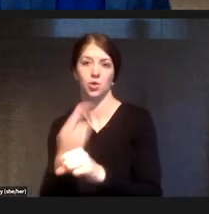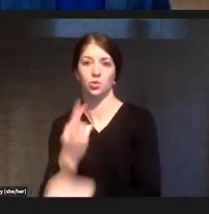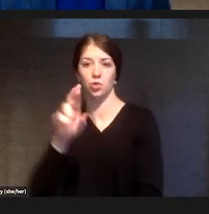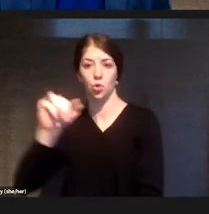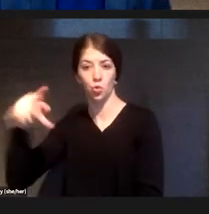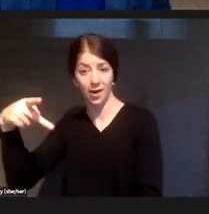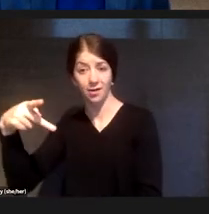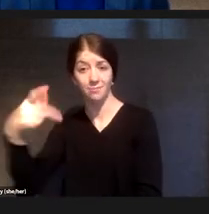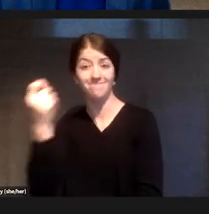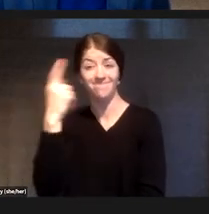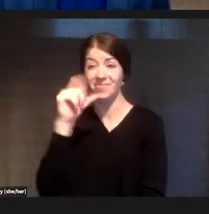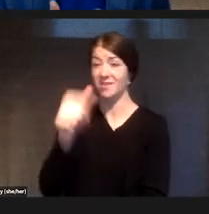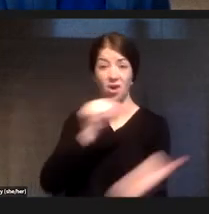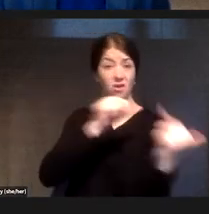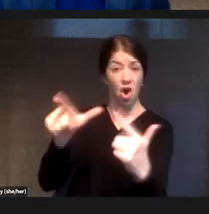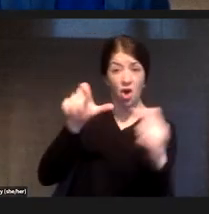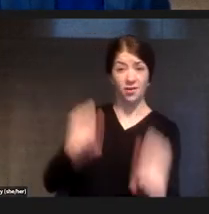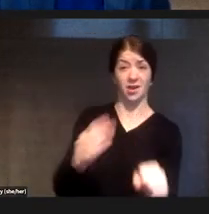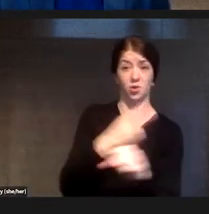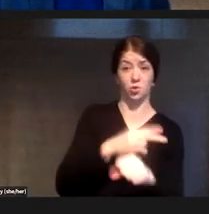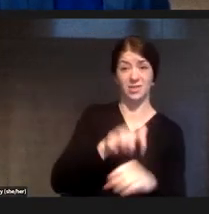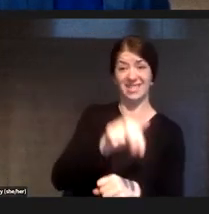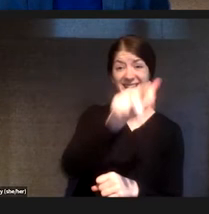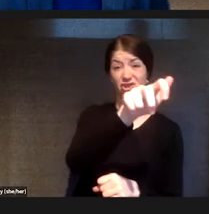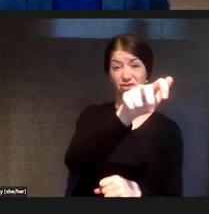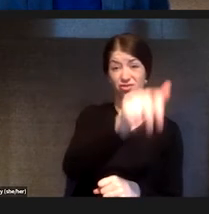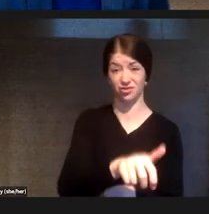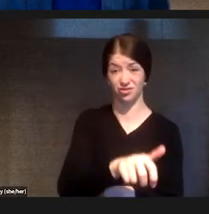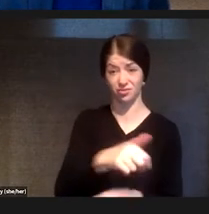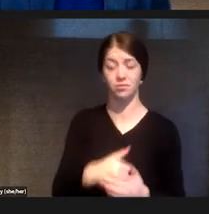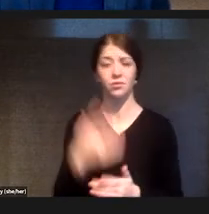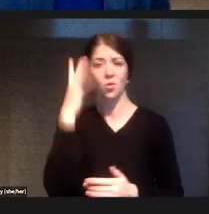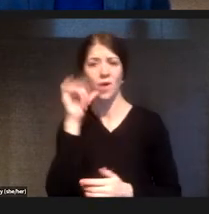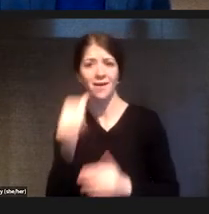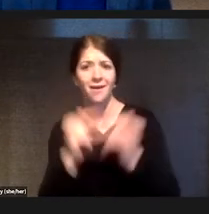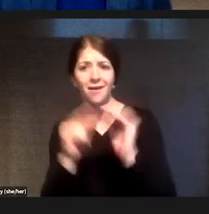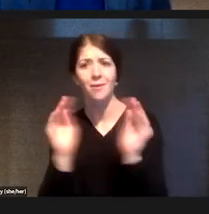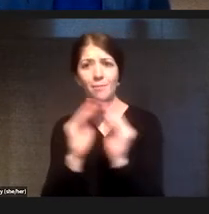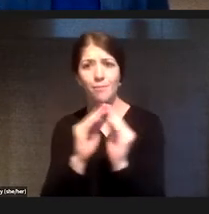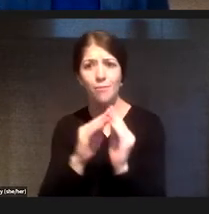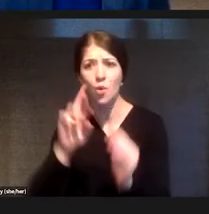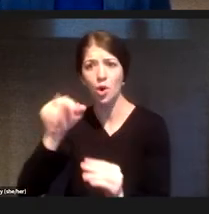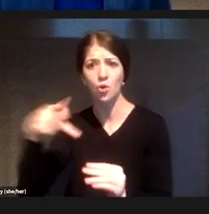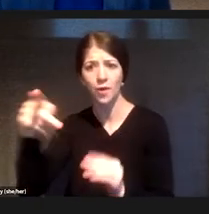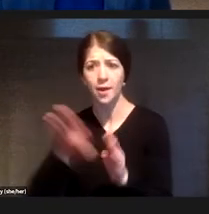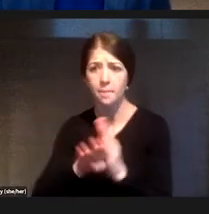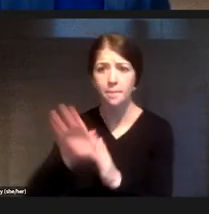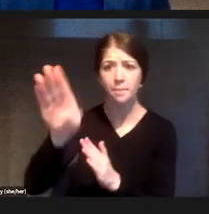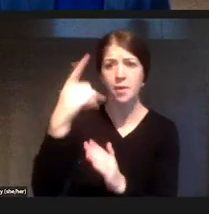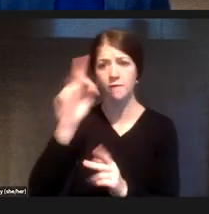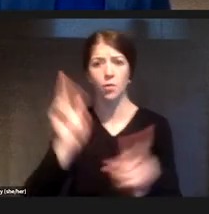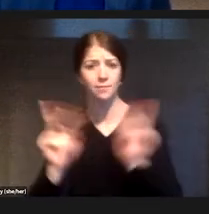stairs. So why don't we build more ramps to provide access for individuals in science, technology, engineering, and